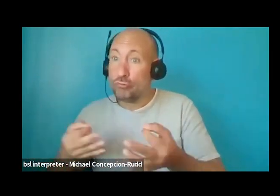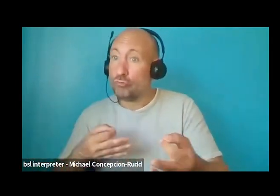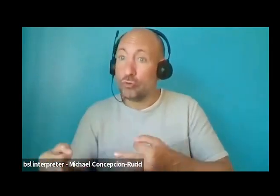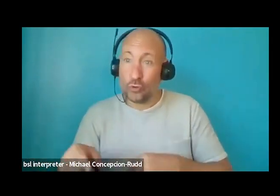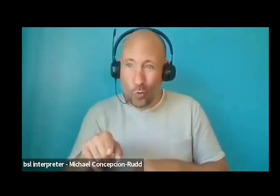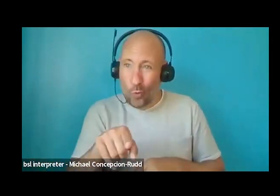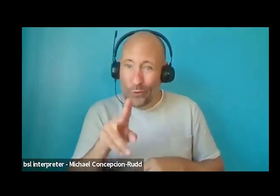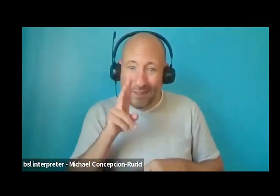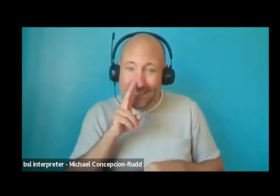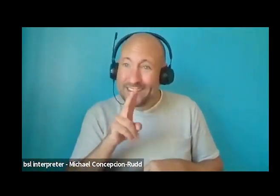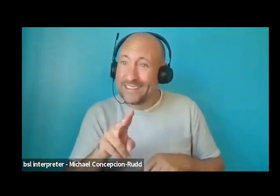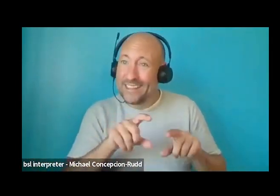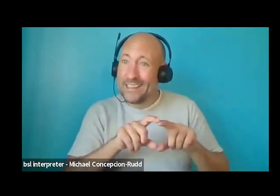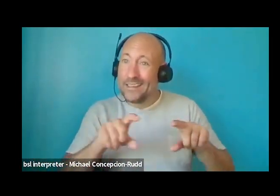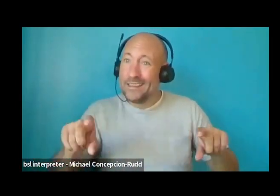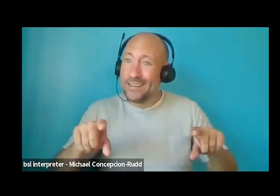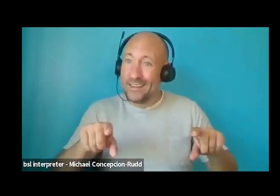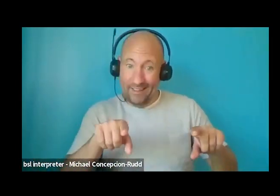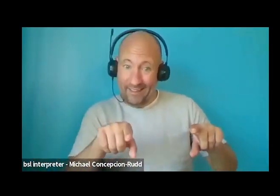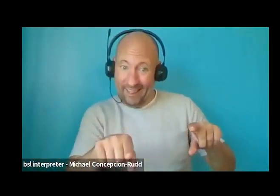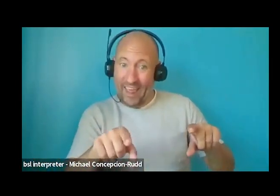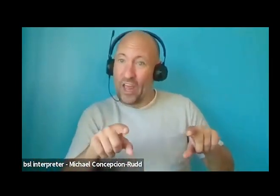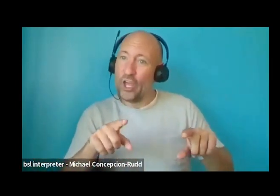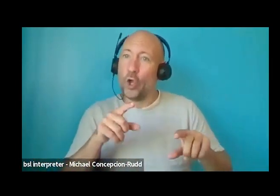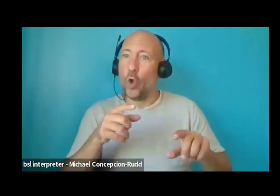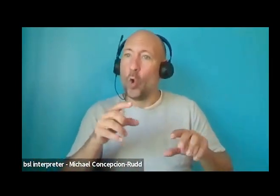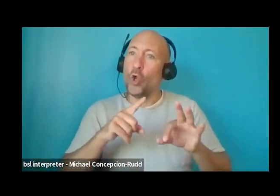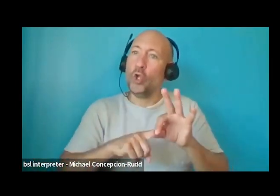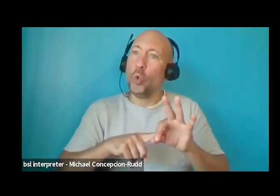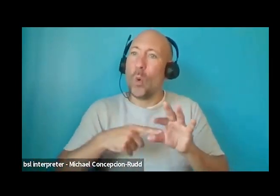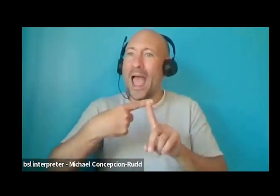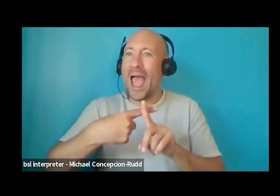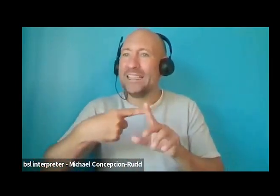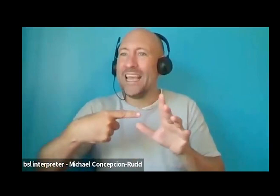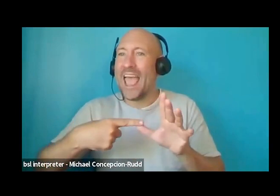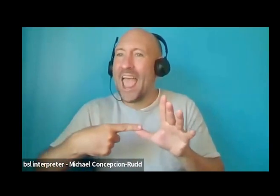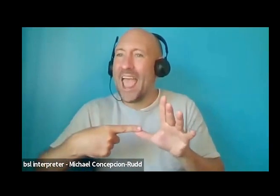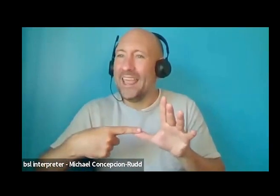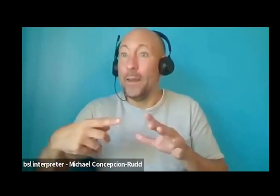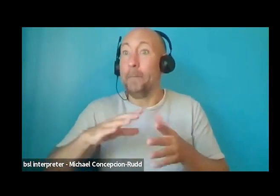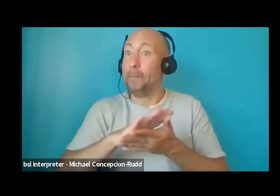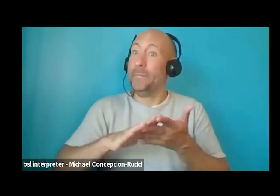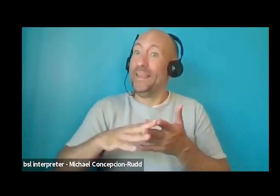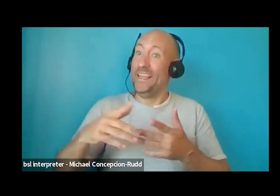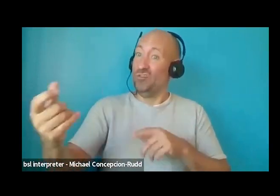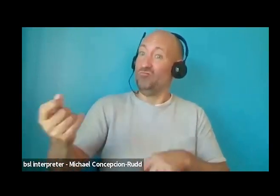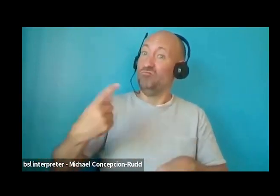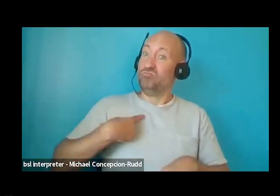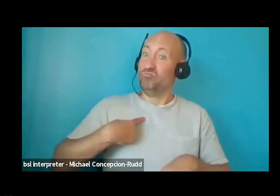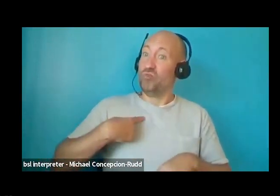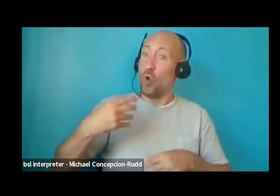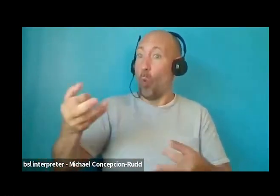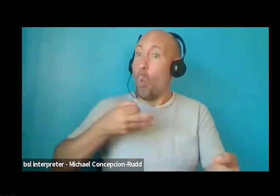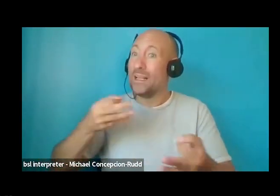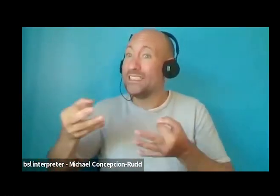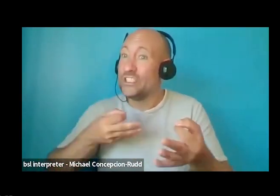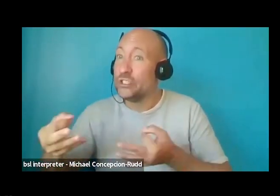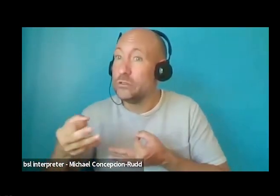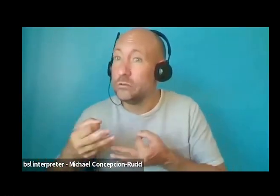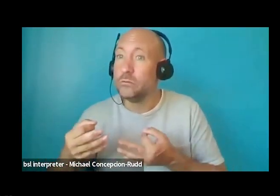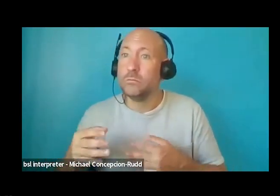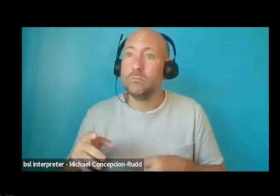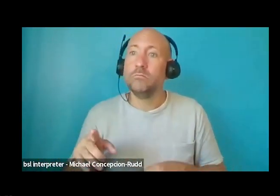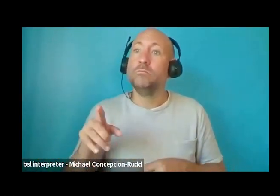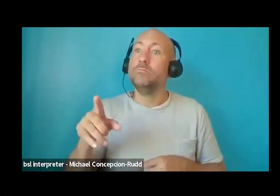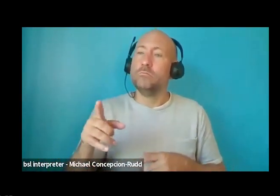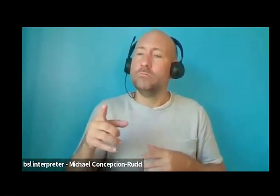the Q&A button at the bottom of your Zoom screen, and you'll be able to post questions to the panel. But if you would like